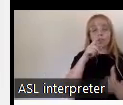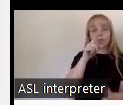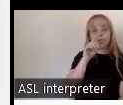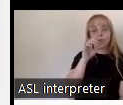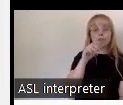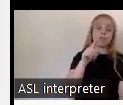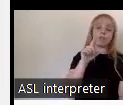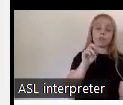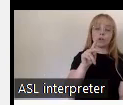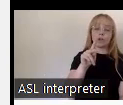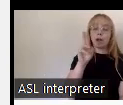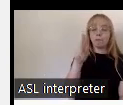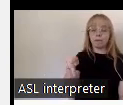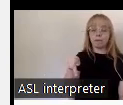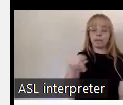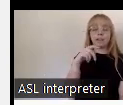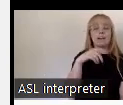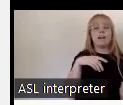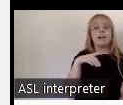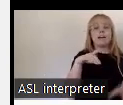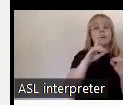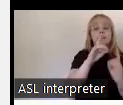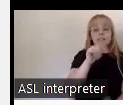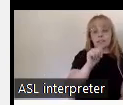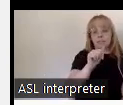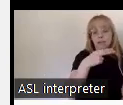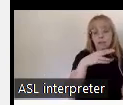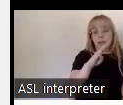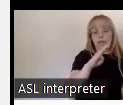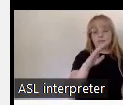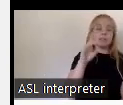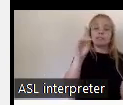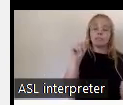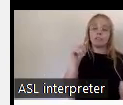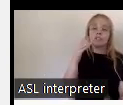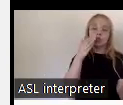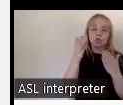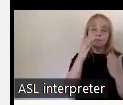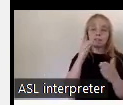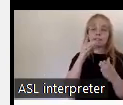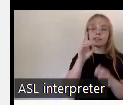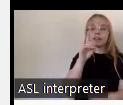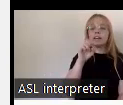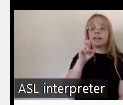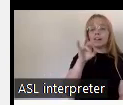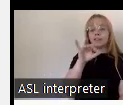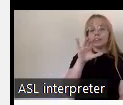Disability Hub and the Department of Human Services Disability Services Division, that's a mouthful,